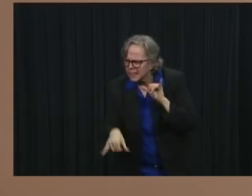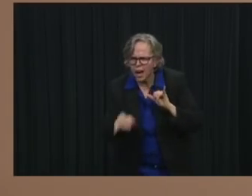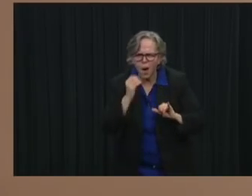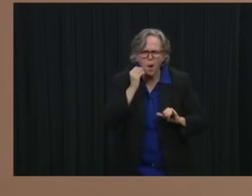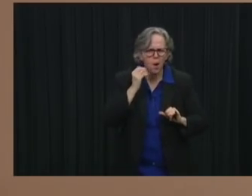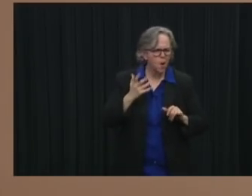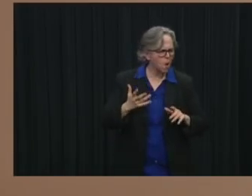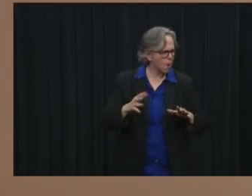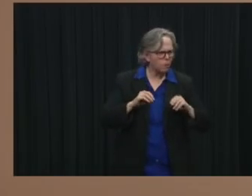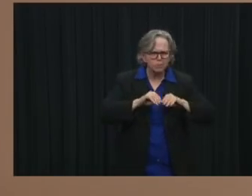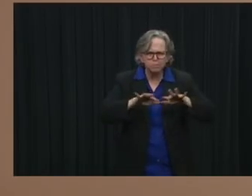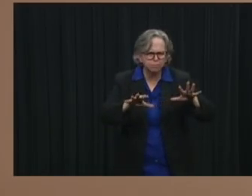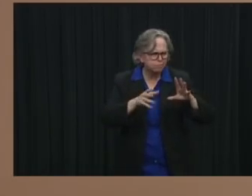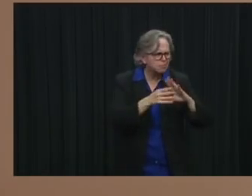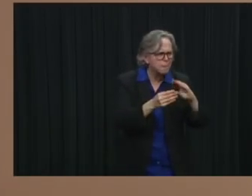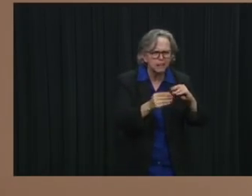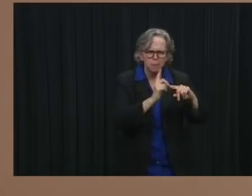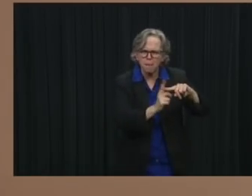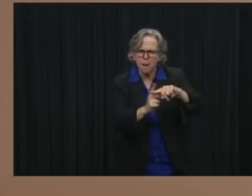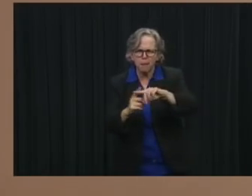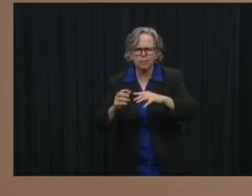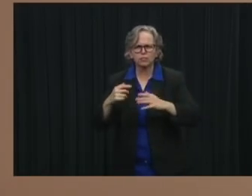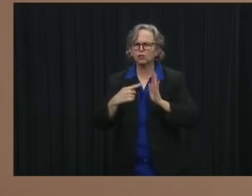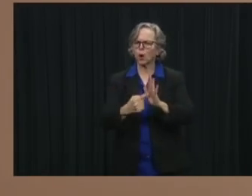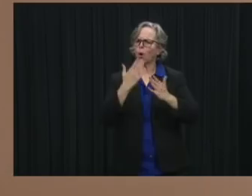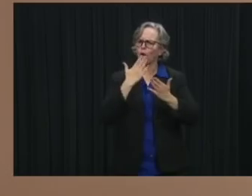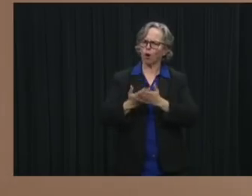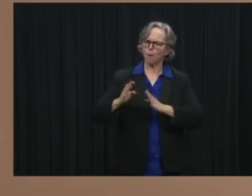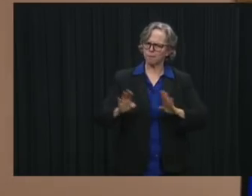that were shared with you. So thank you, Ruby.